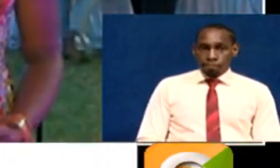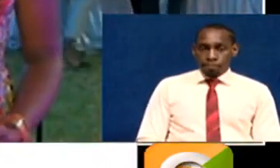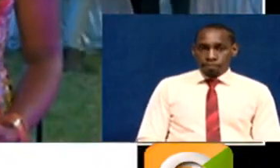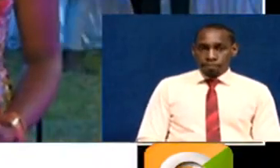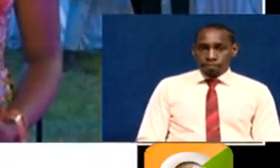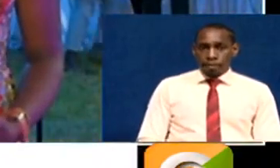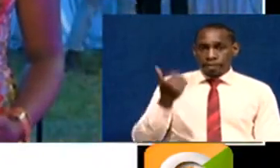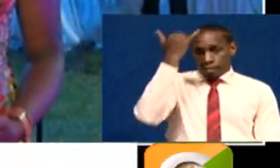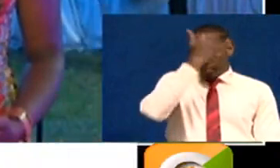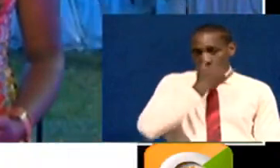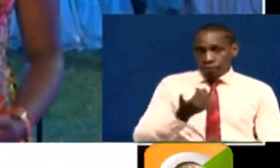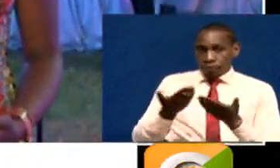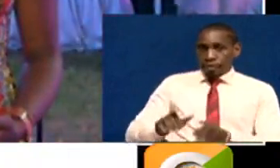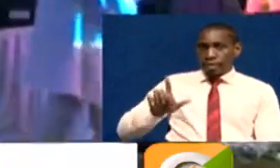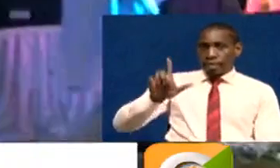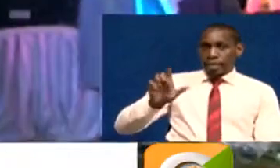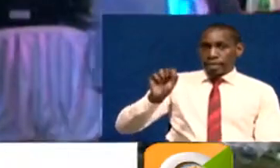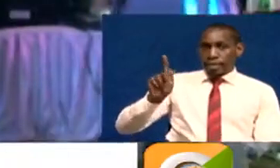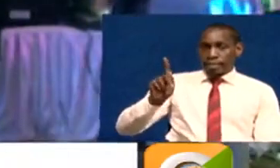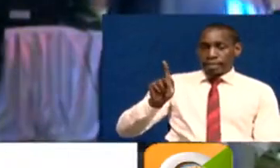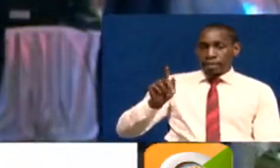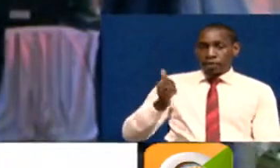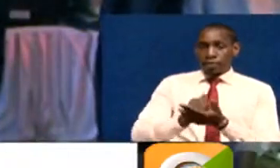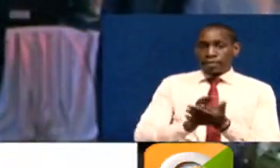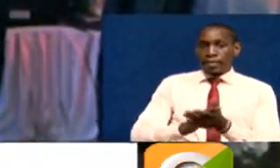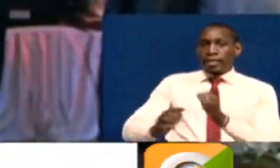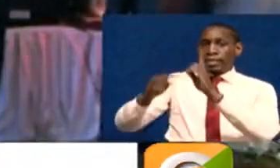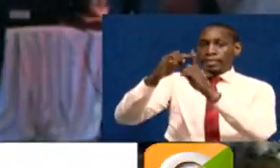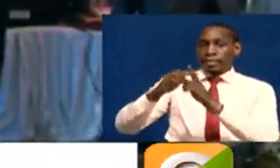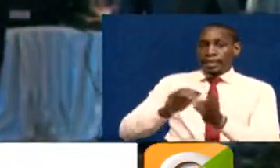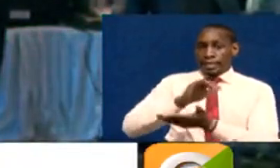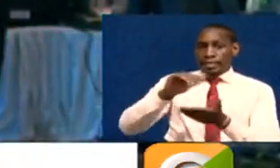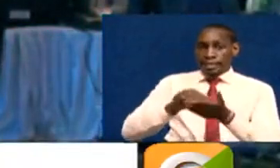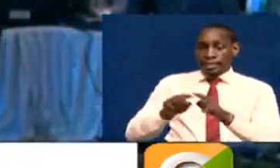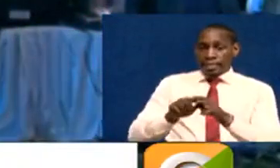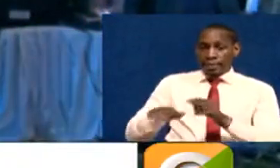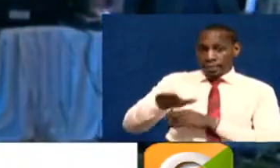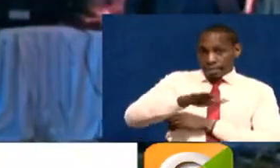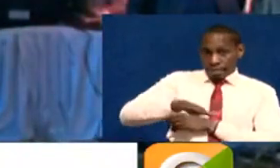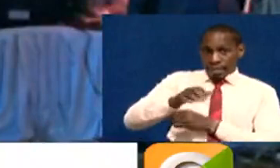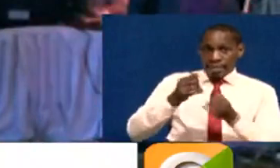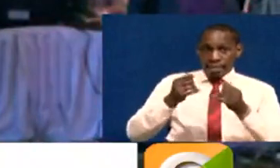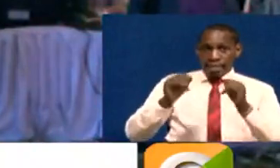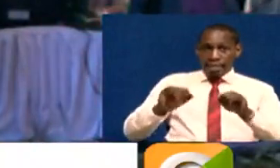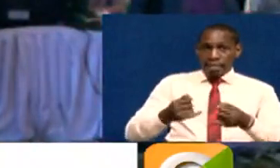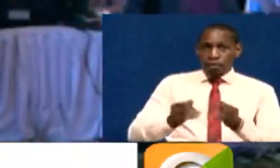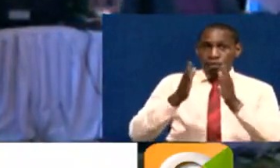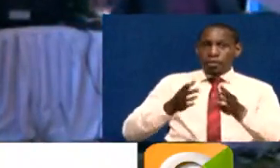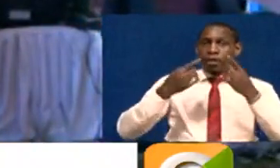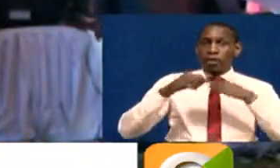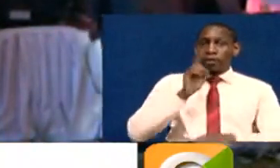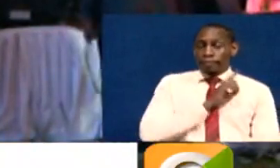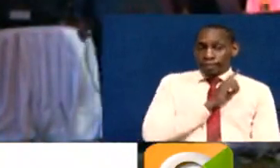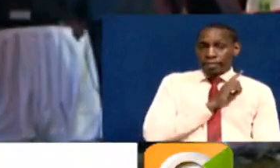Well, Yvonne, here at the LSK offices, which will be the main tallying center, and it will be at this point that the new officials, of course, will be